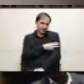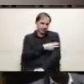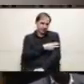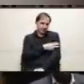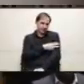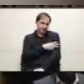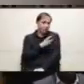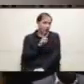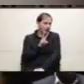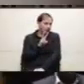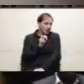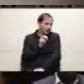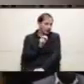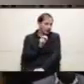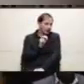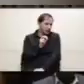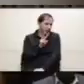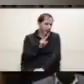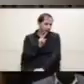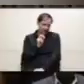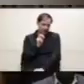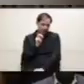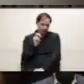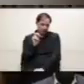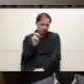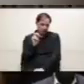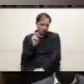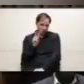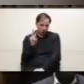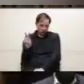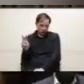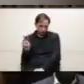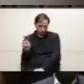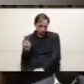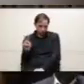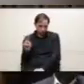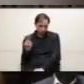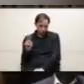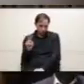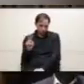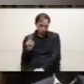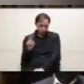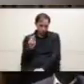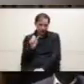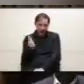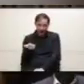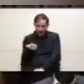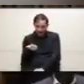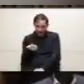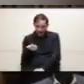2020? 2022. Okay. And then?